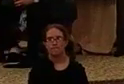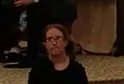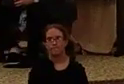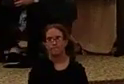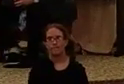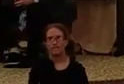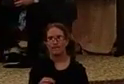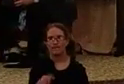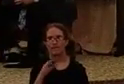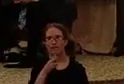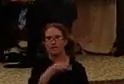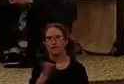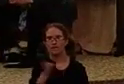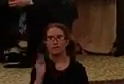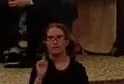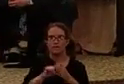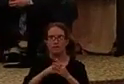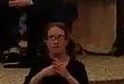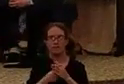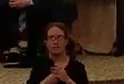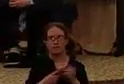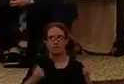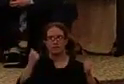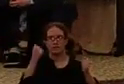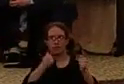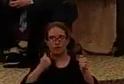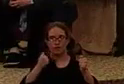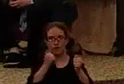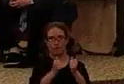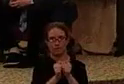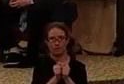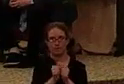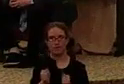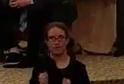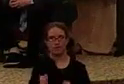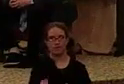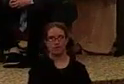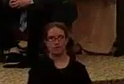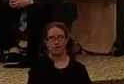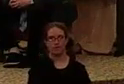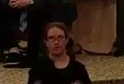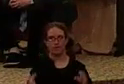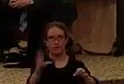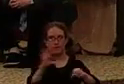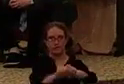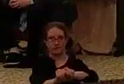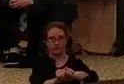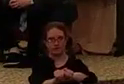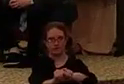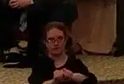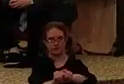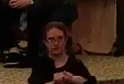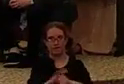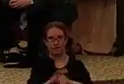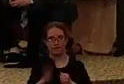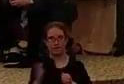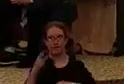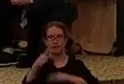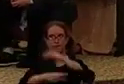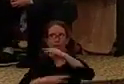And so we begin to follow. We begin to attach ourselves to things of